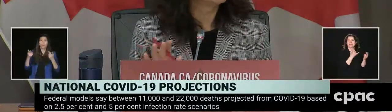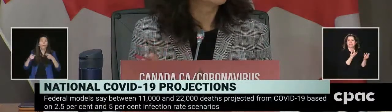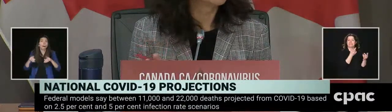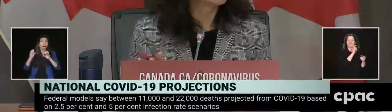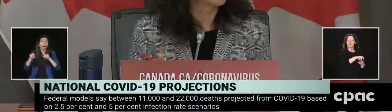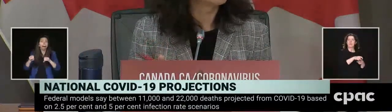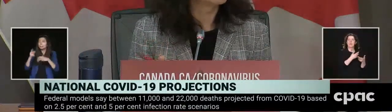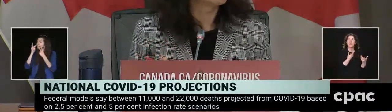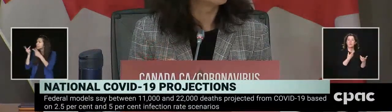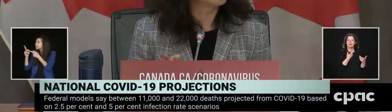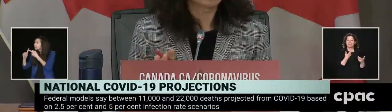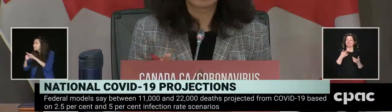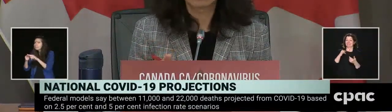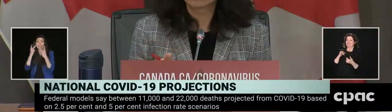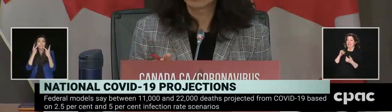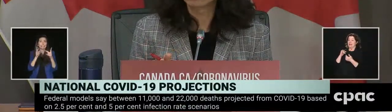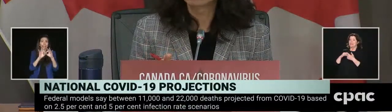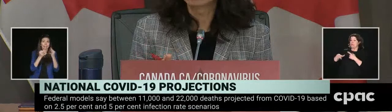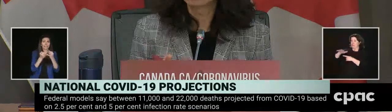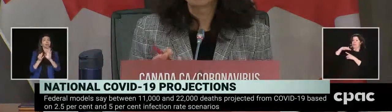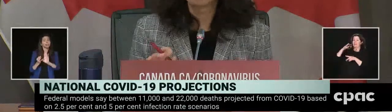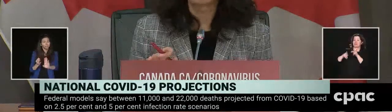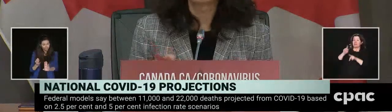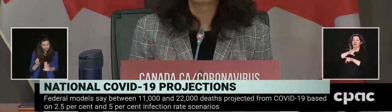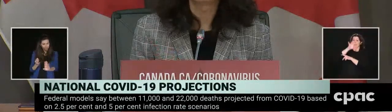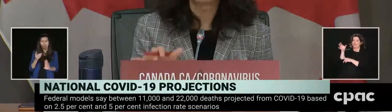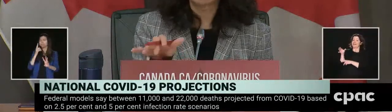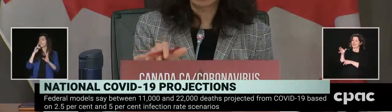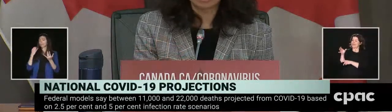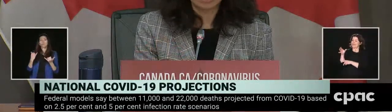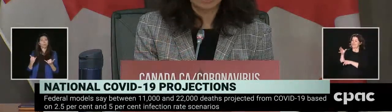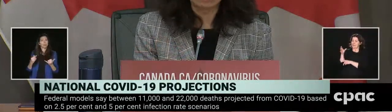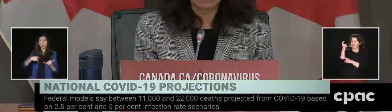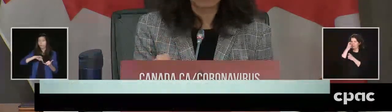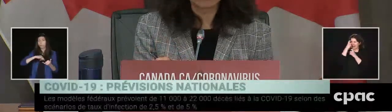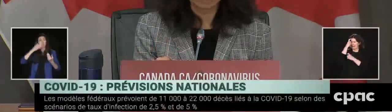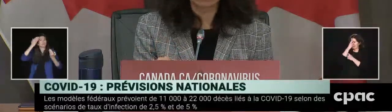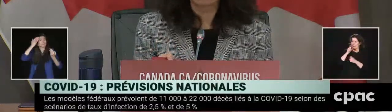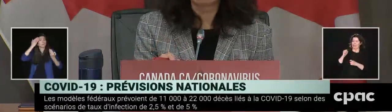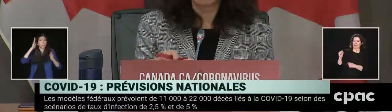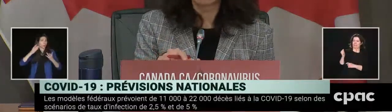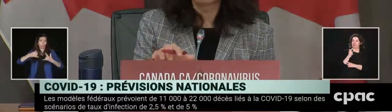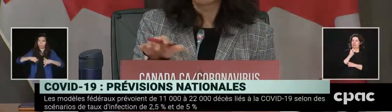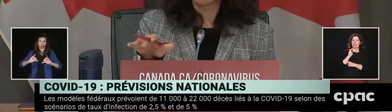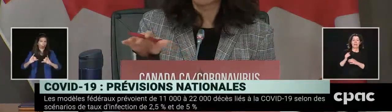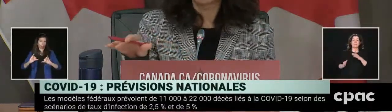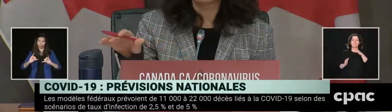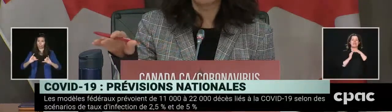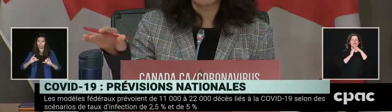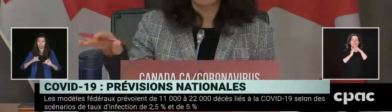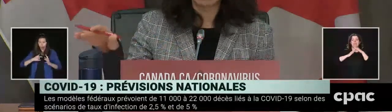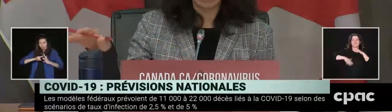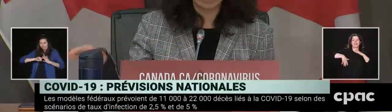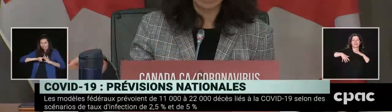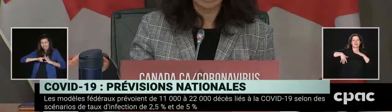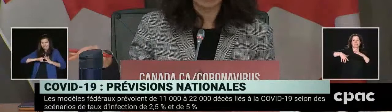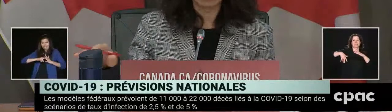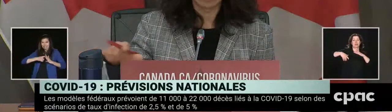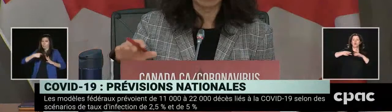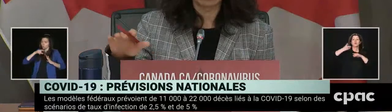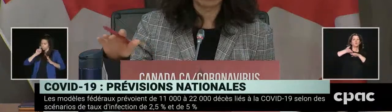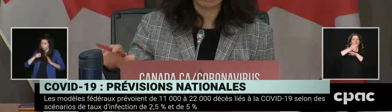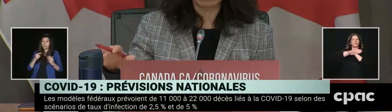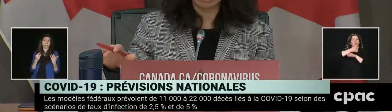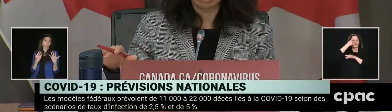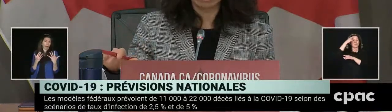a peak anywhere in Canada as yet. So it is too early to tell. And we've got to really look very carefully day by day